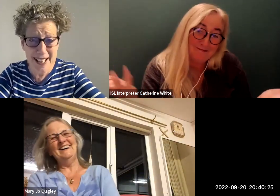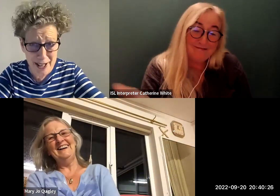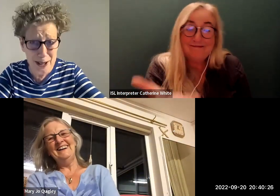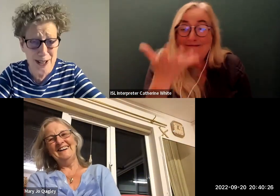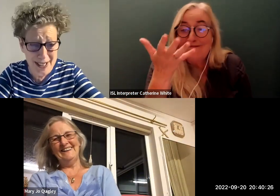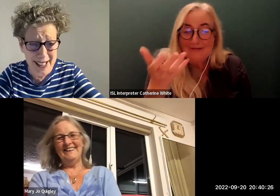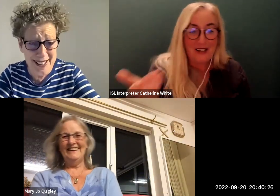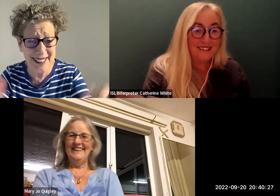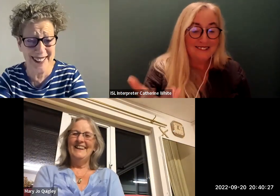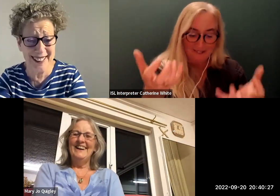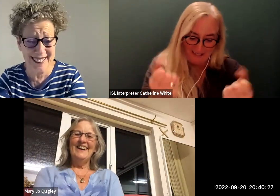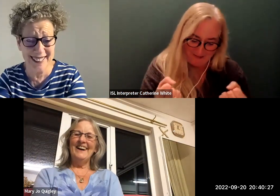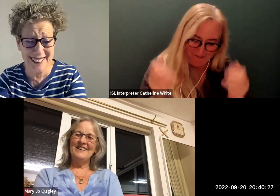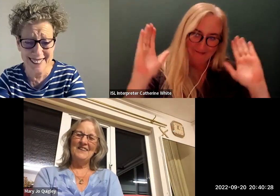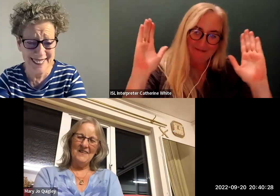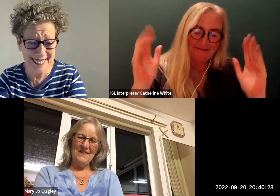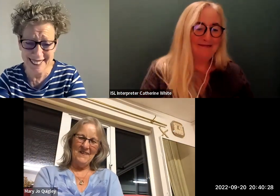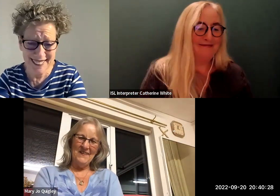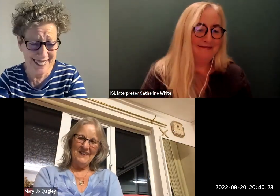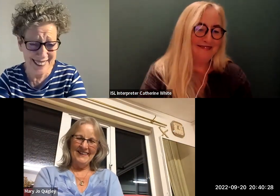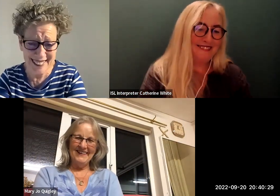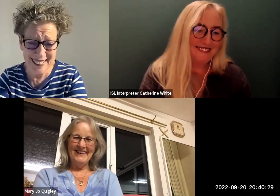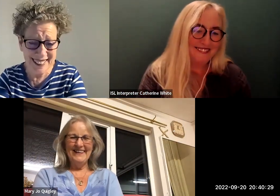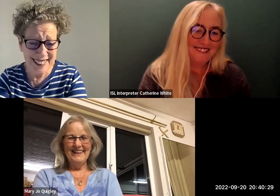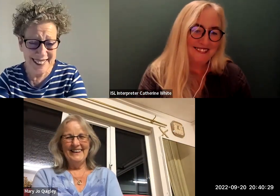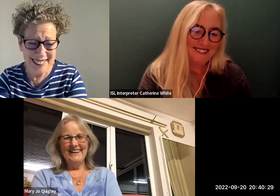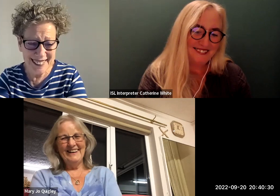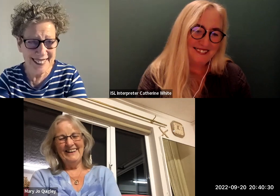That says it all, doesn't it? I know.